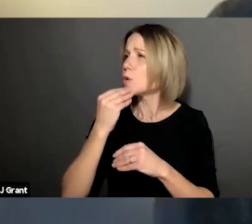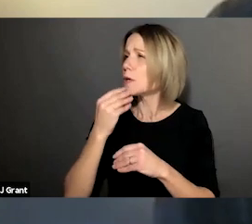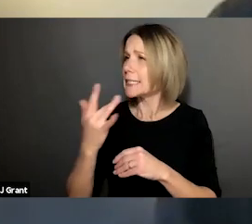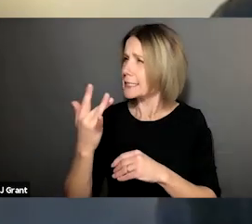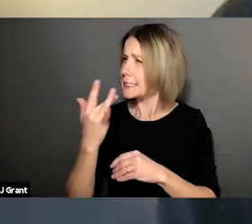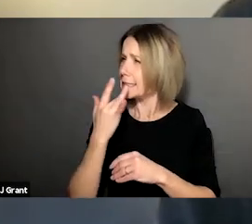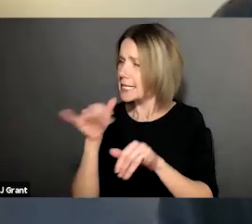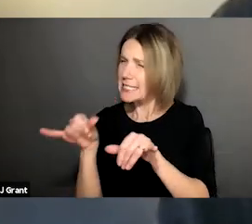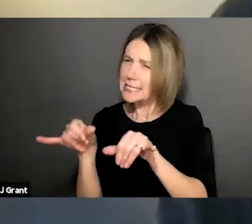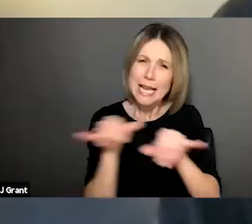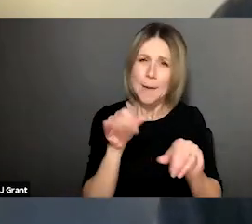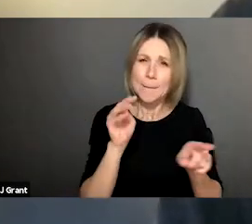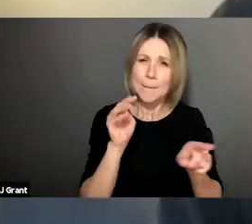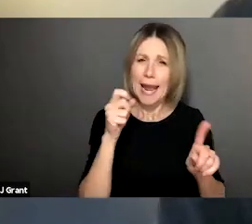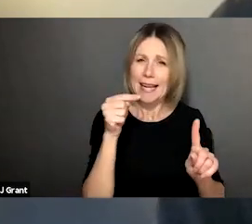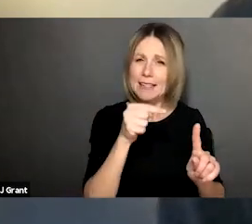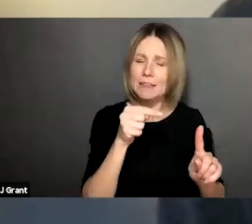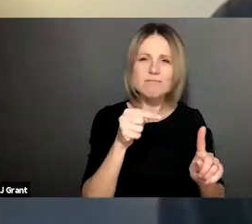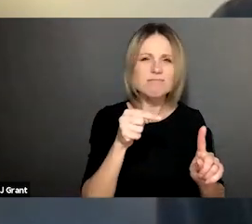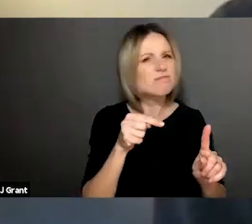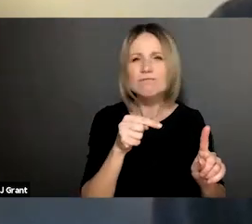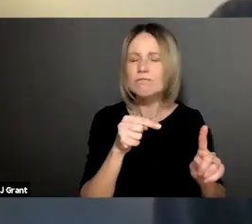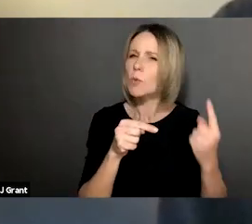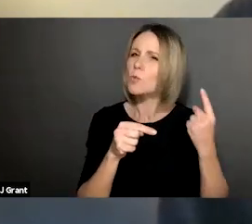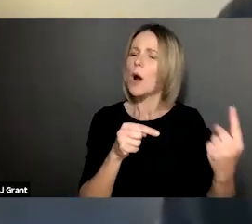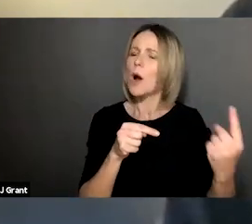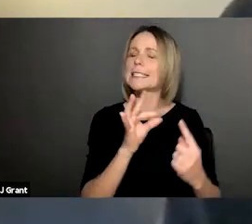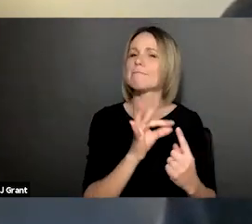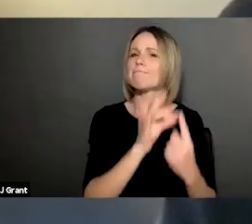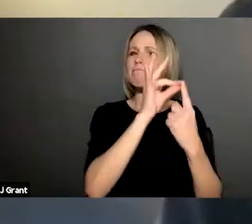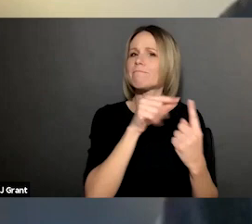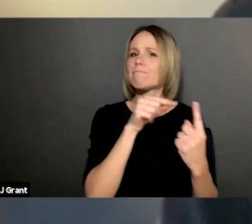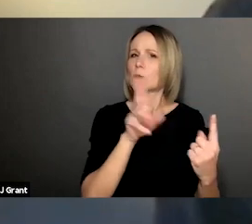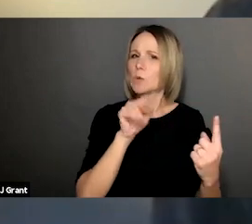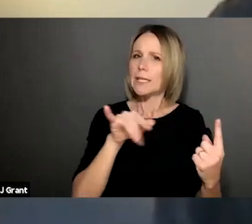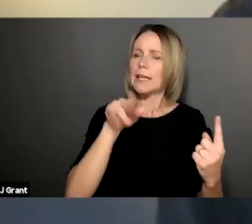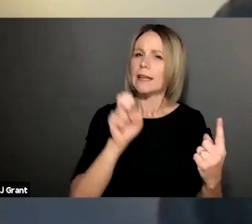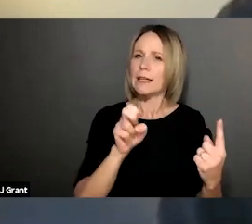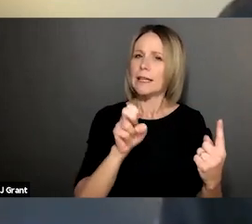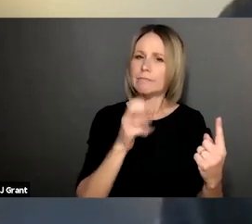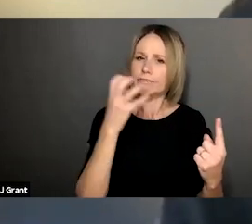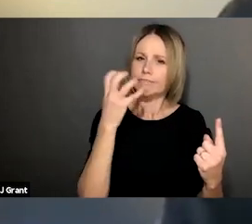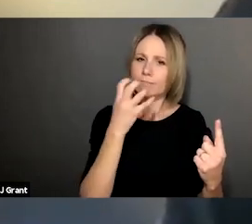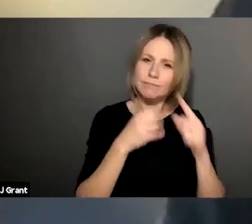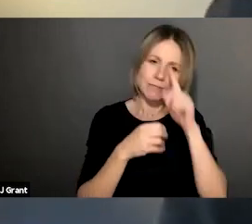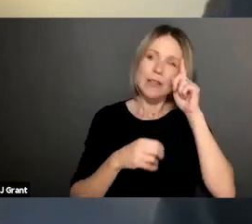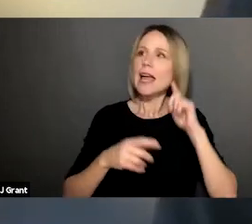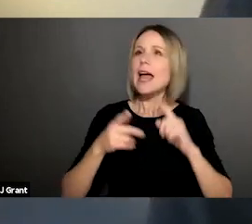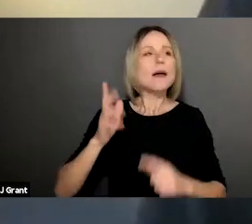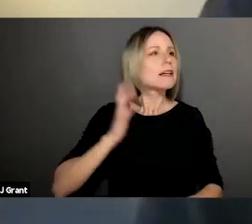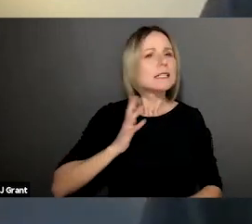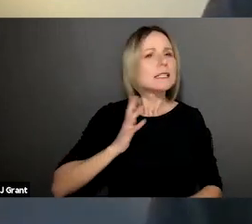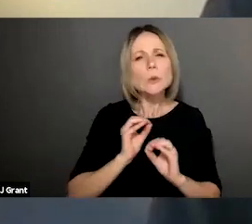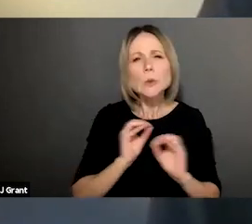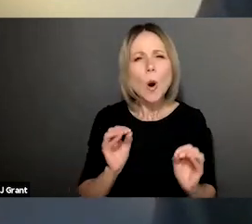important. And yeah. I don't think that was really possible when I was a kid. there was no zoo bakery. There weren't a kind